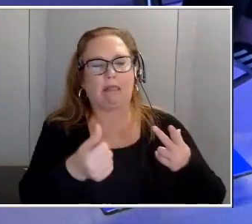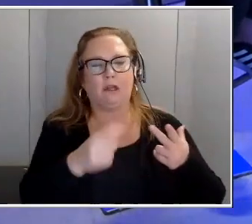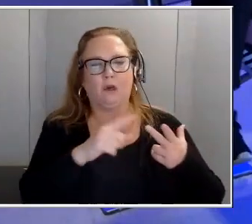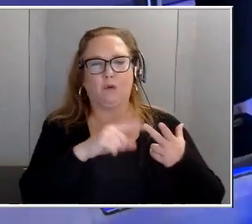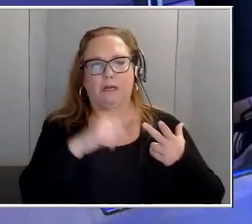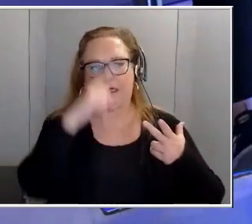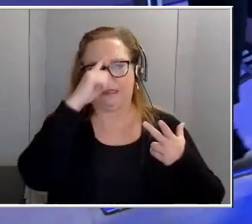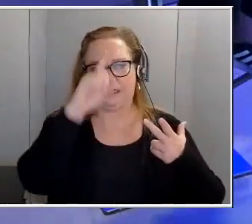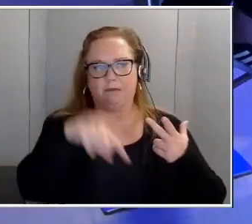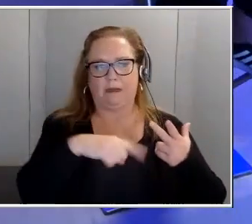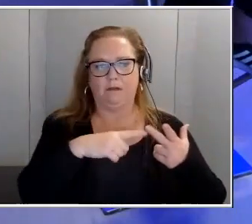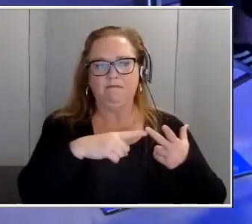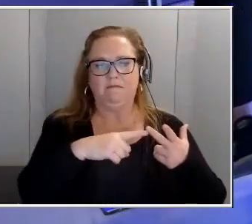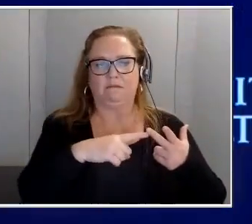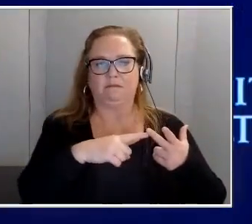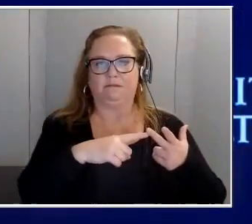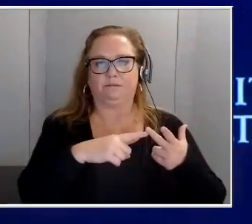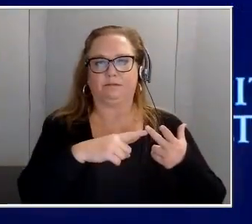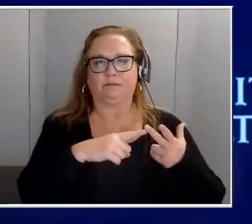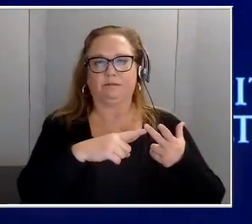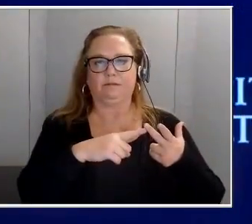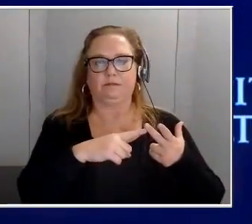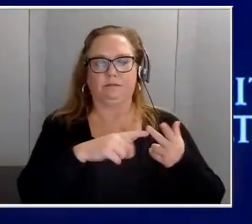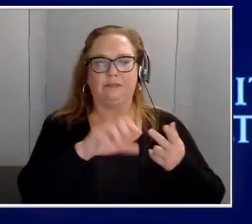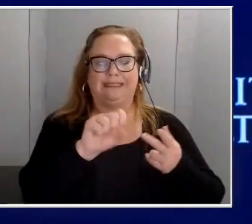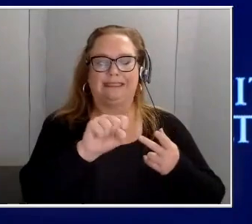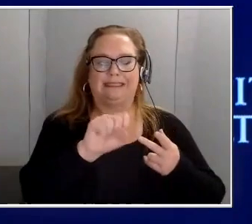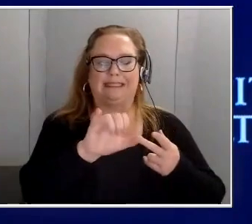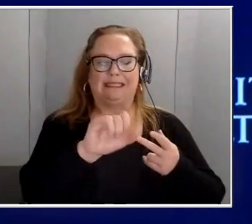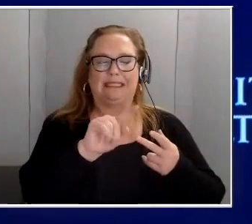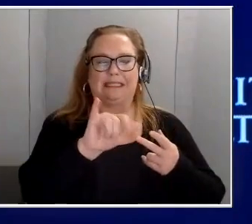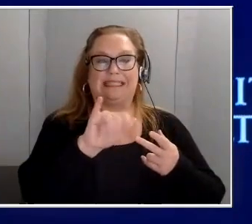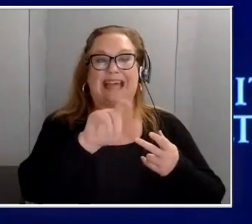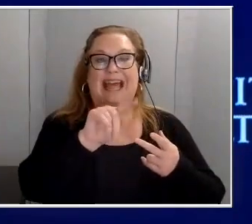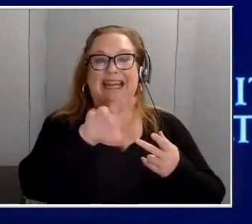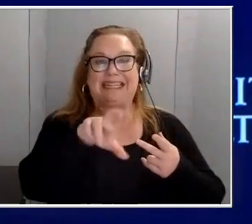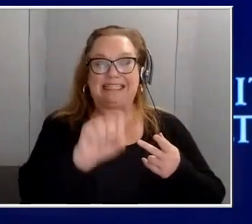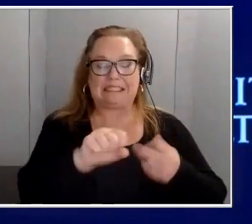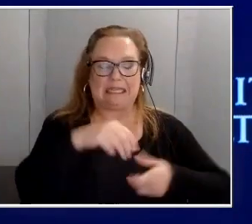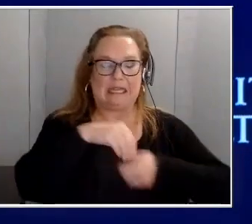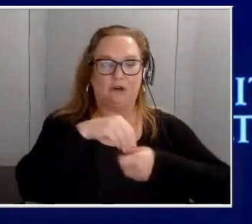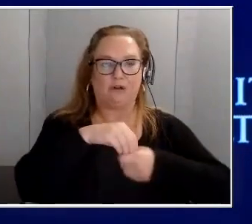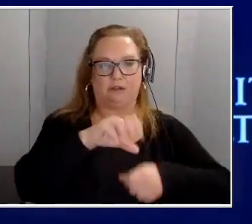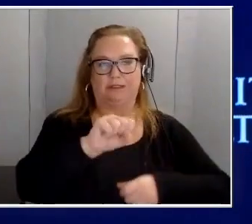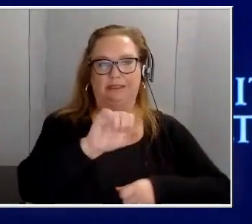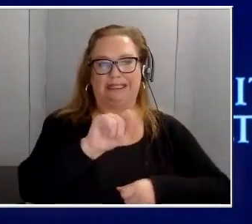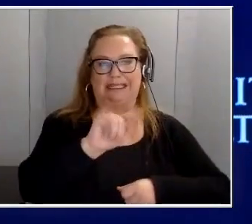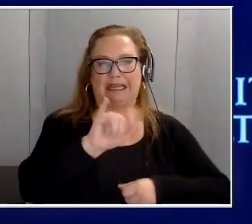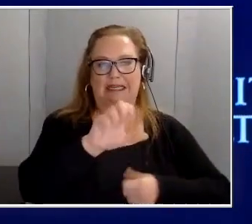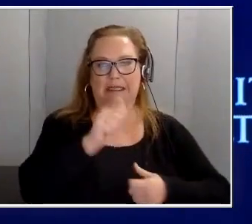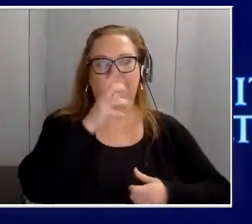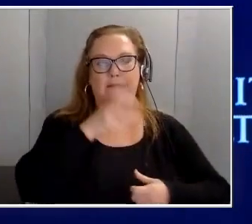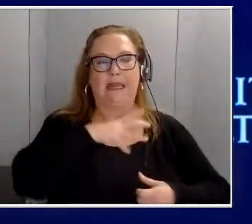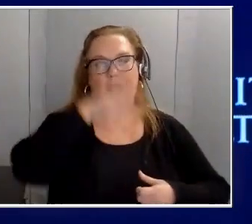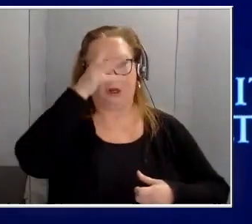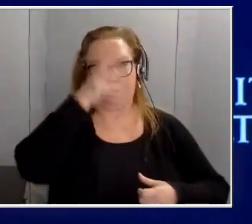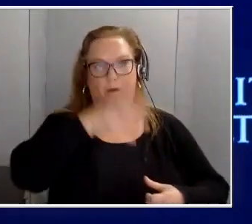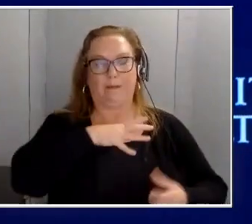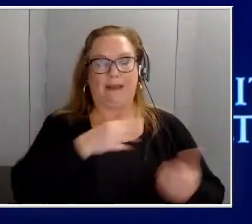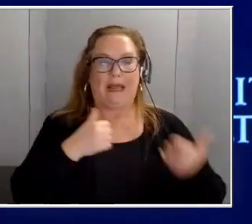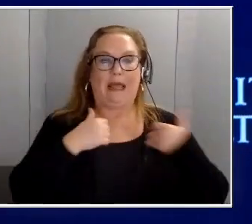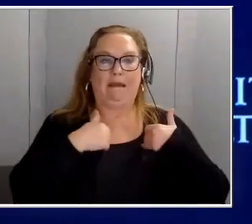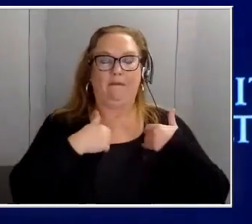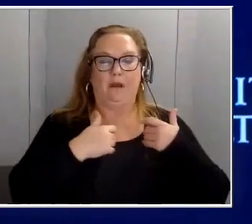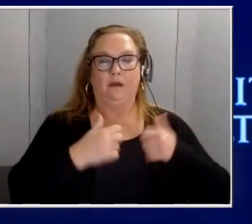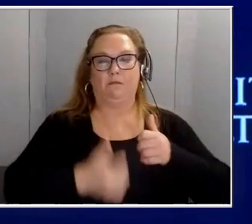thinking about? Be aware of. Yeah, I think interstitial cystitis is also a bladder condition that a lot of men and women have. I would say the most